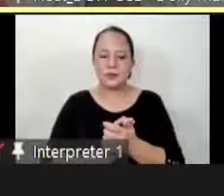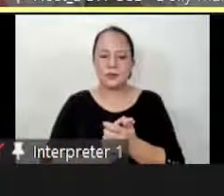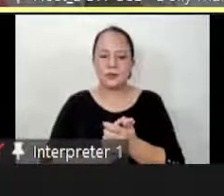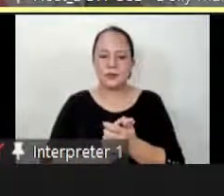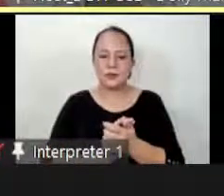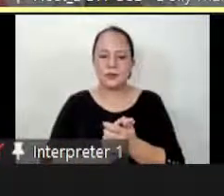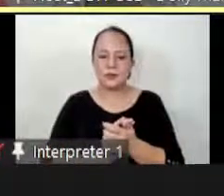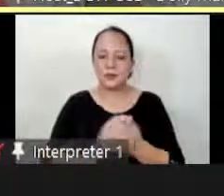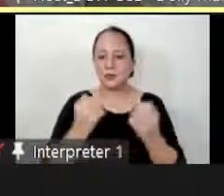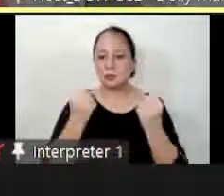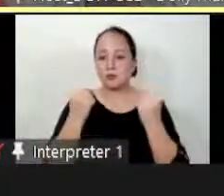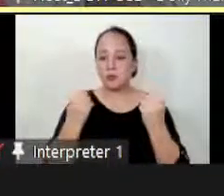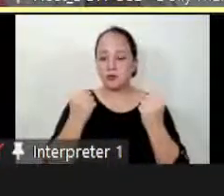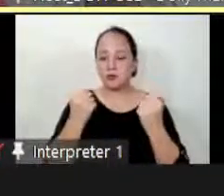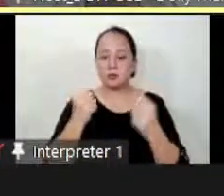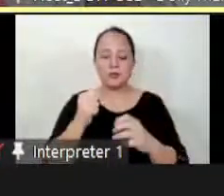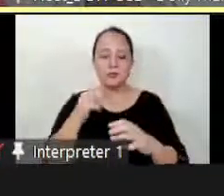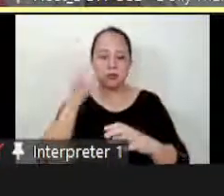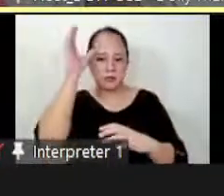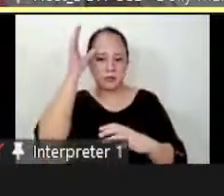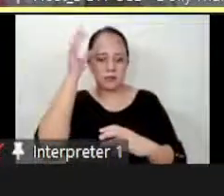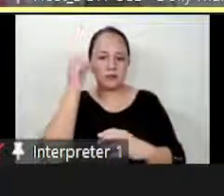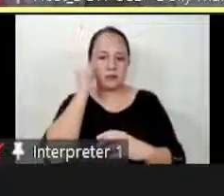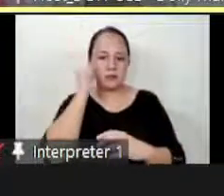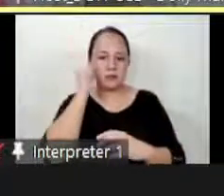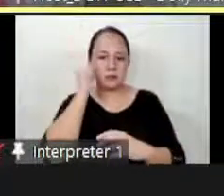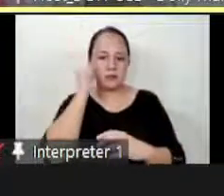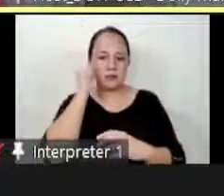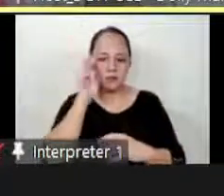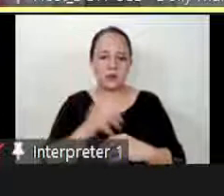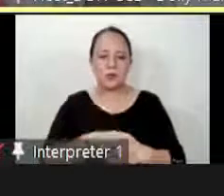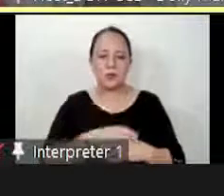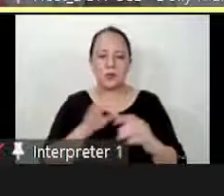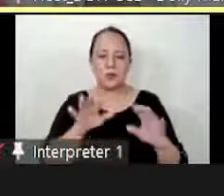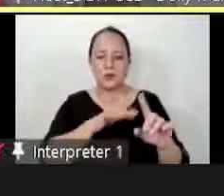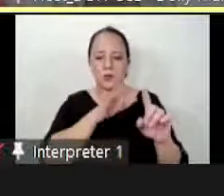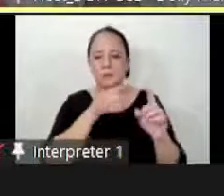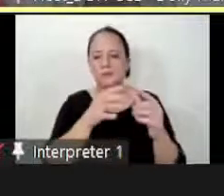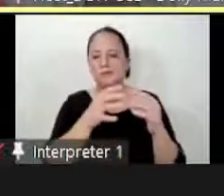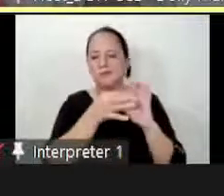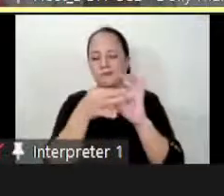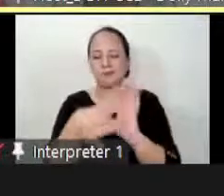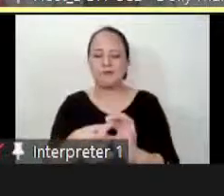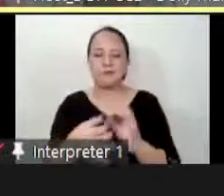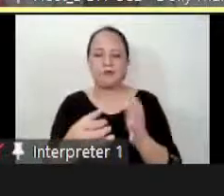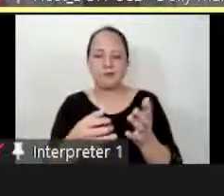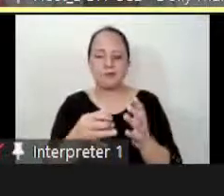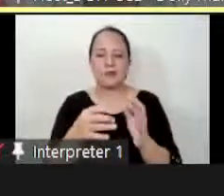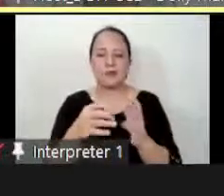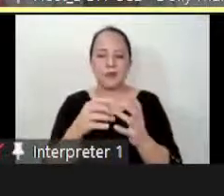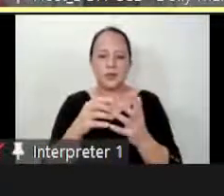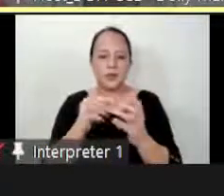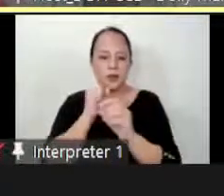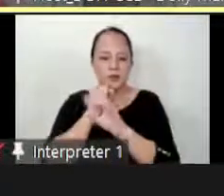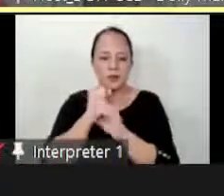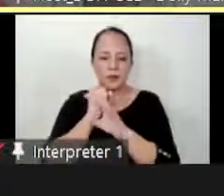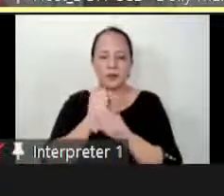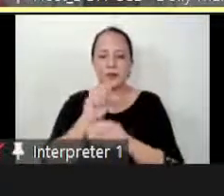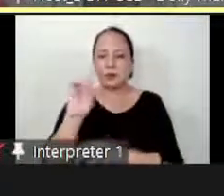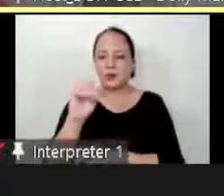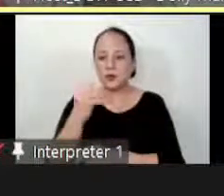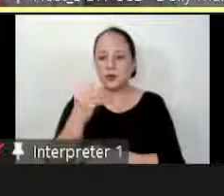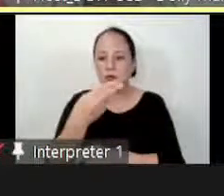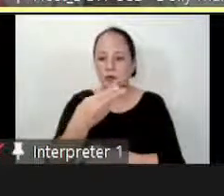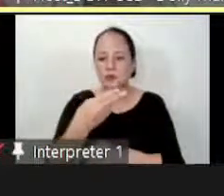intensify cancer awareness and the observance of cancer-related advocacies, the Department of Health collaborated with